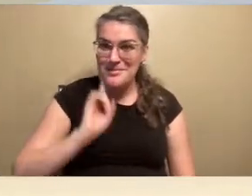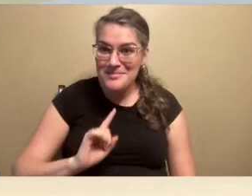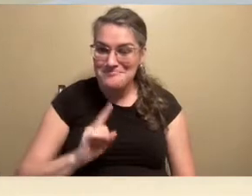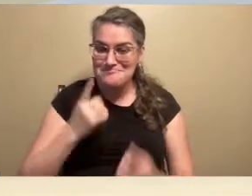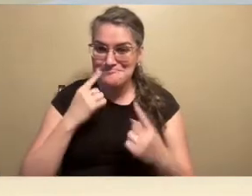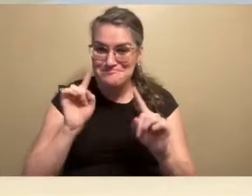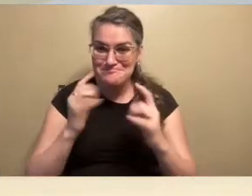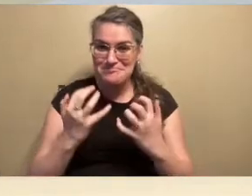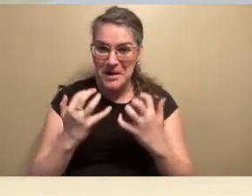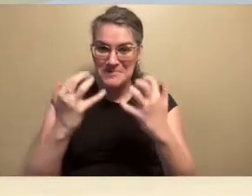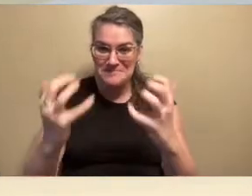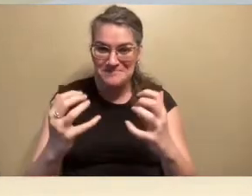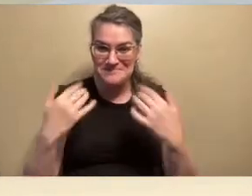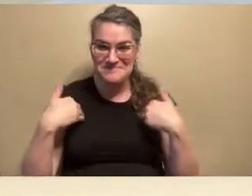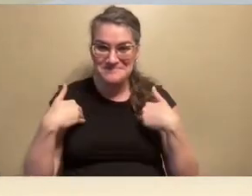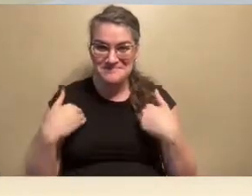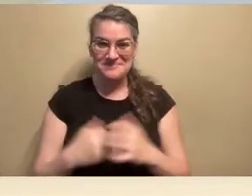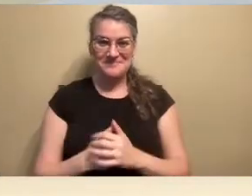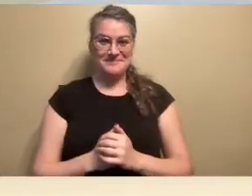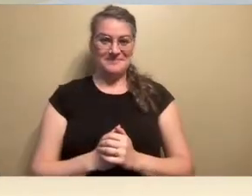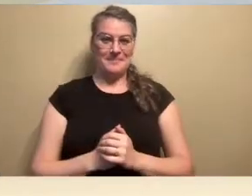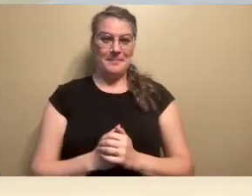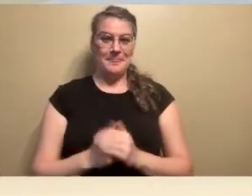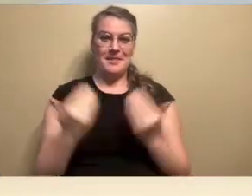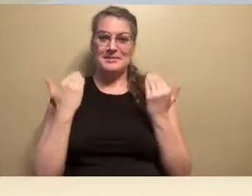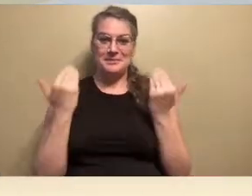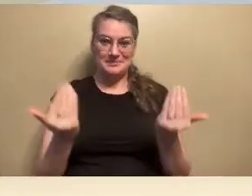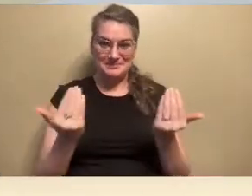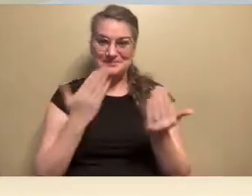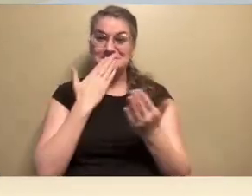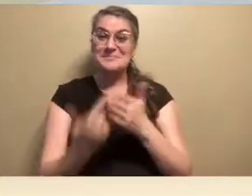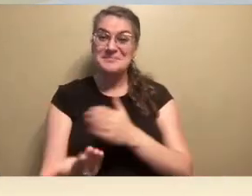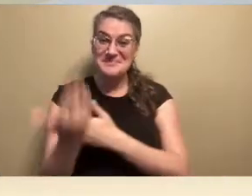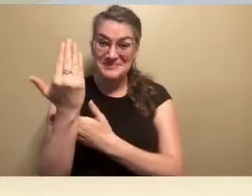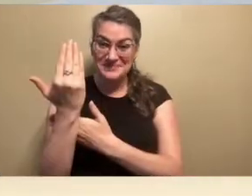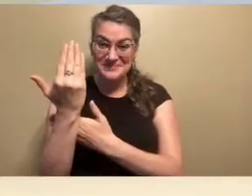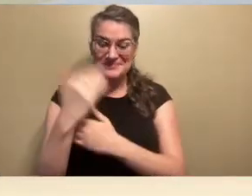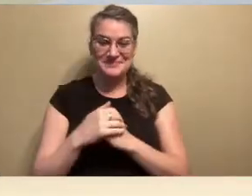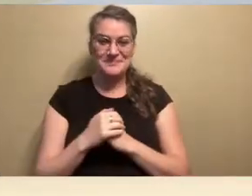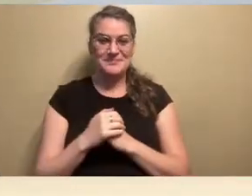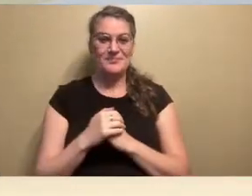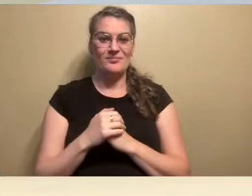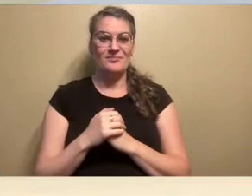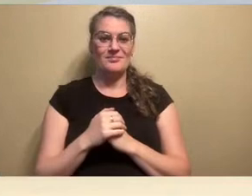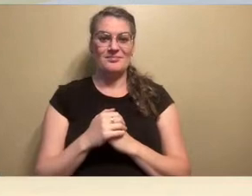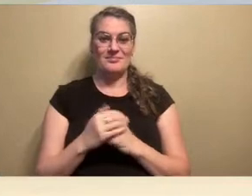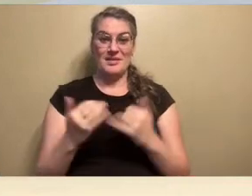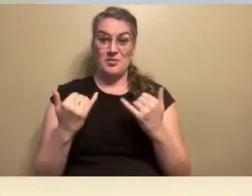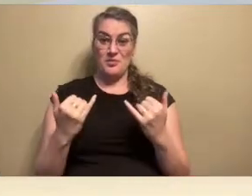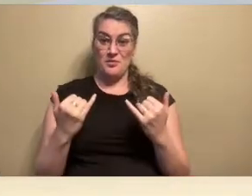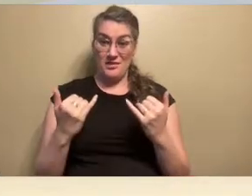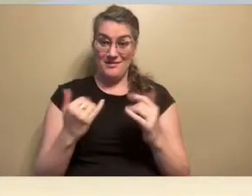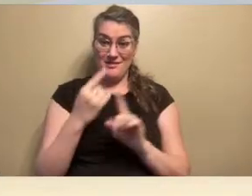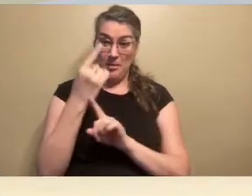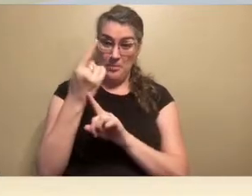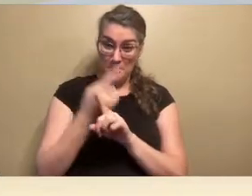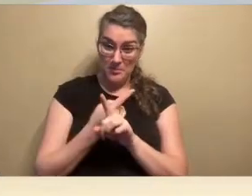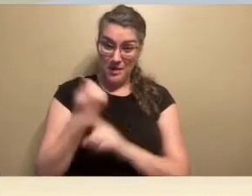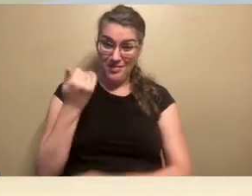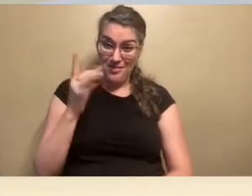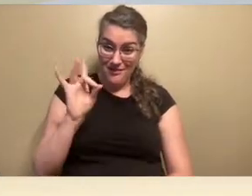So I'll I'll get started. Good morning. We're now in the 18th month